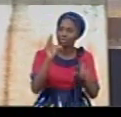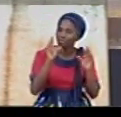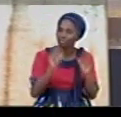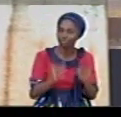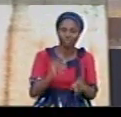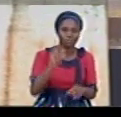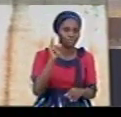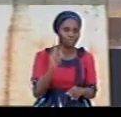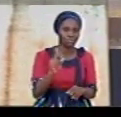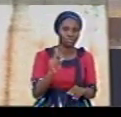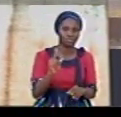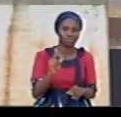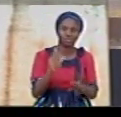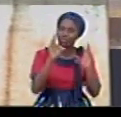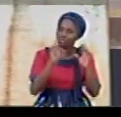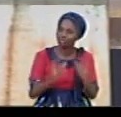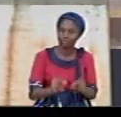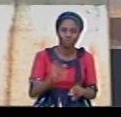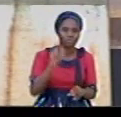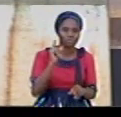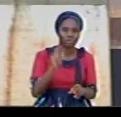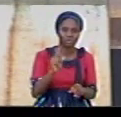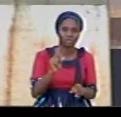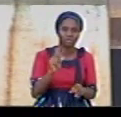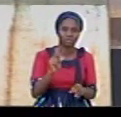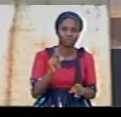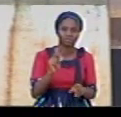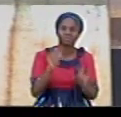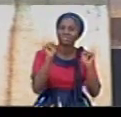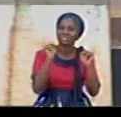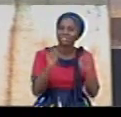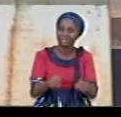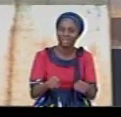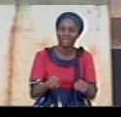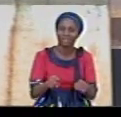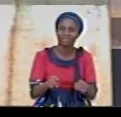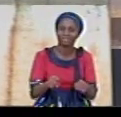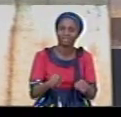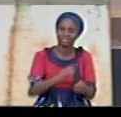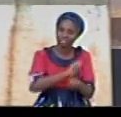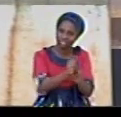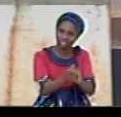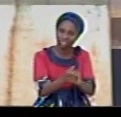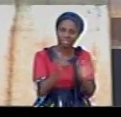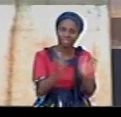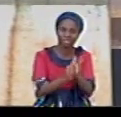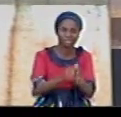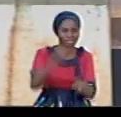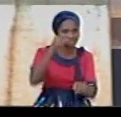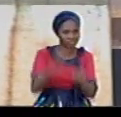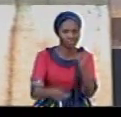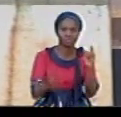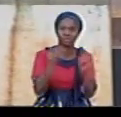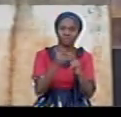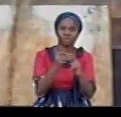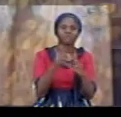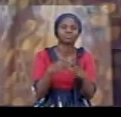nobody, nobody can reverse that final word.